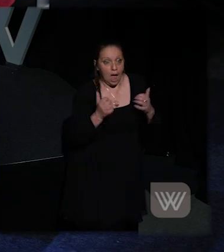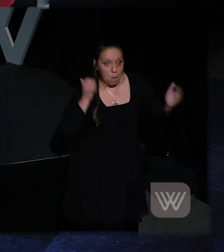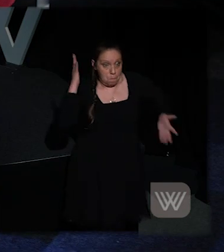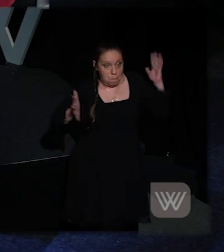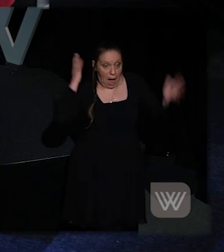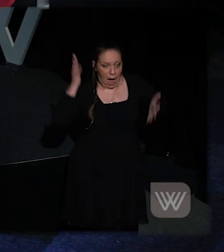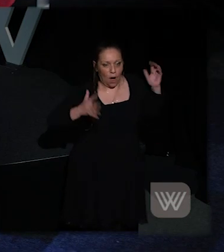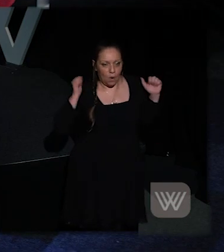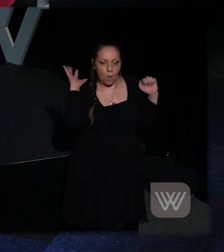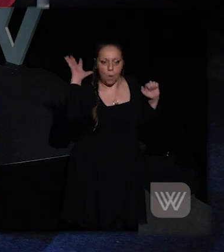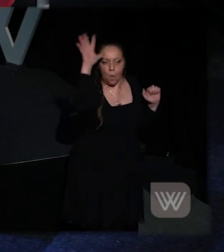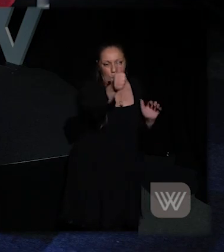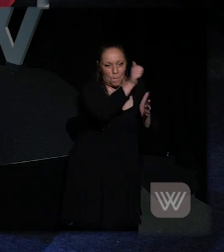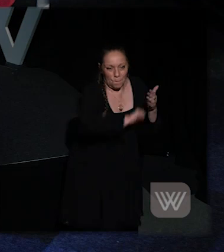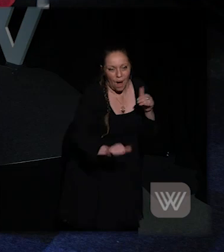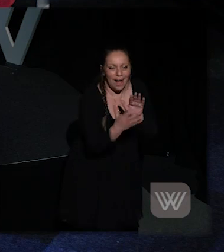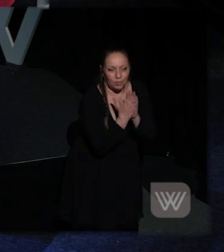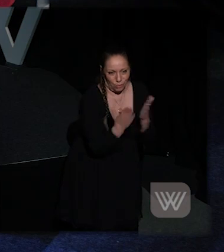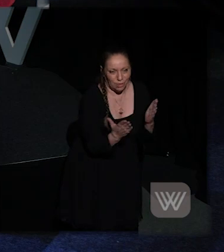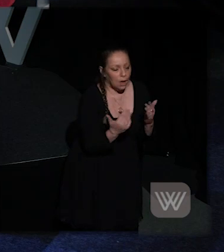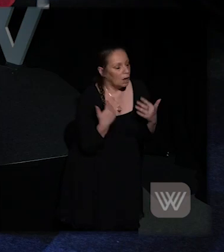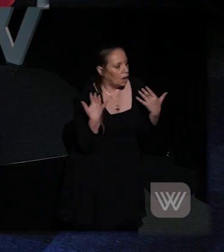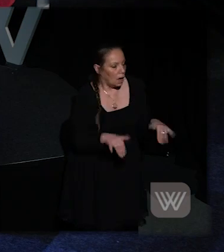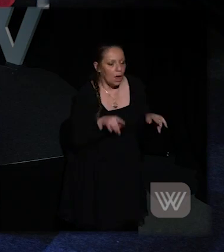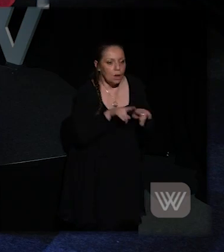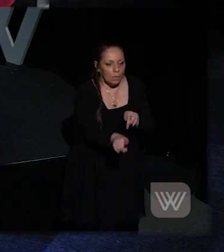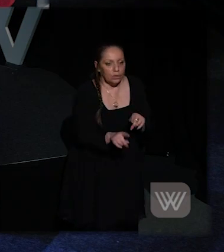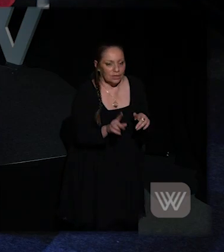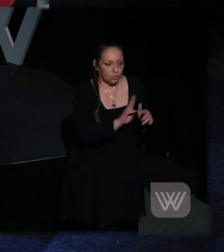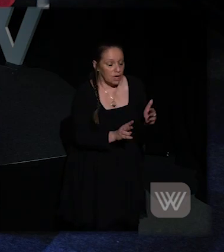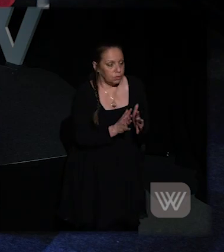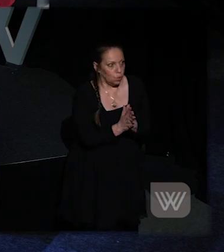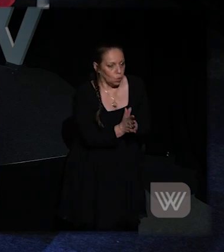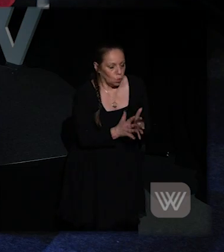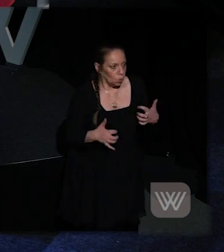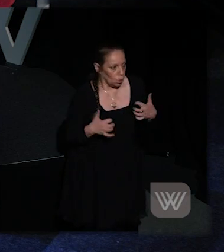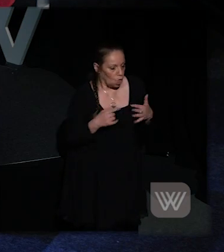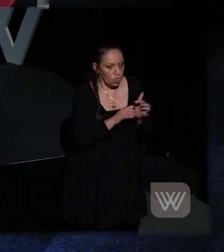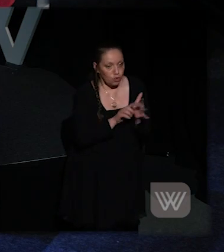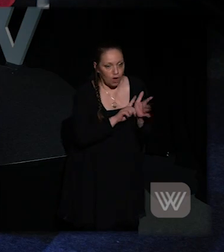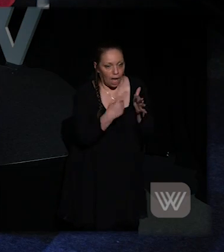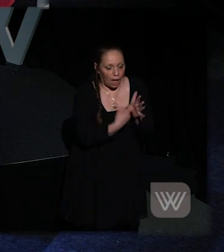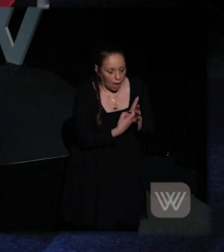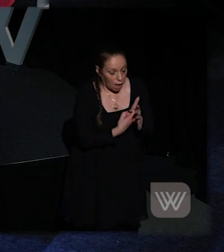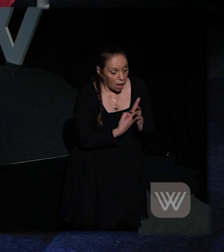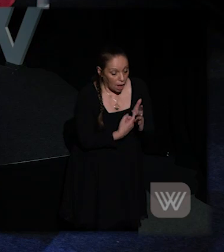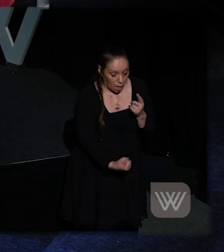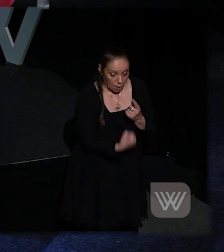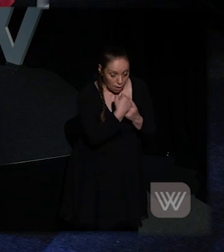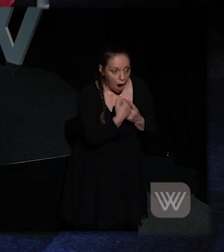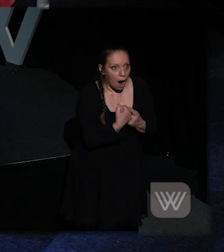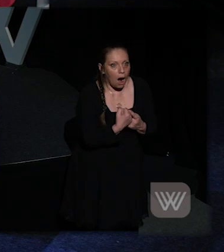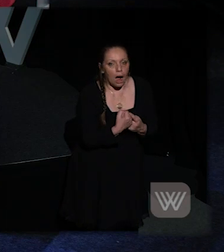back of the room to get their hands on a copy because it is one of the most readable thrillers you'll ever read. And then you sit there and you're struck by the fact that it's